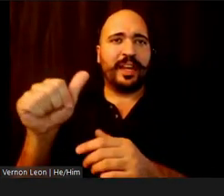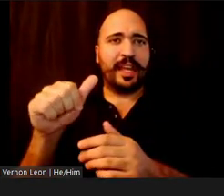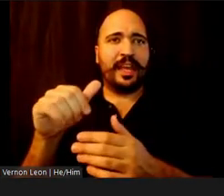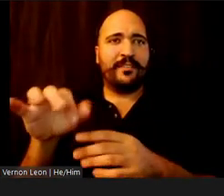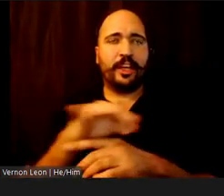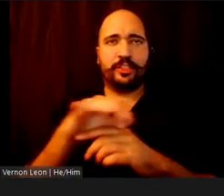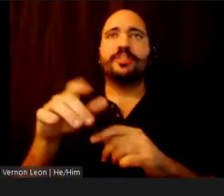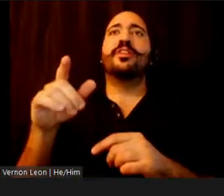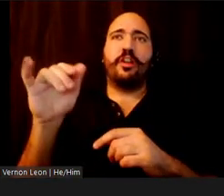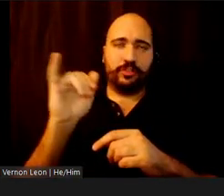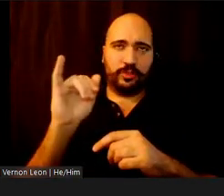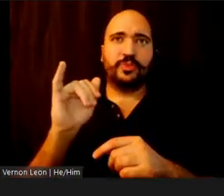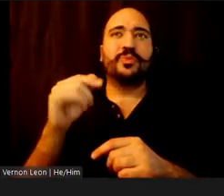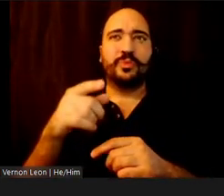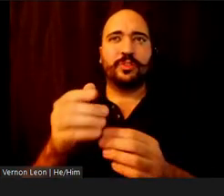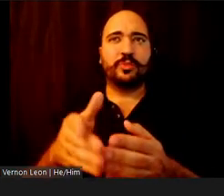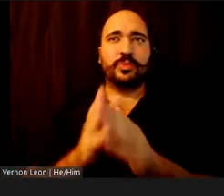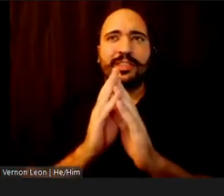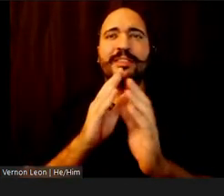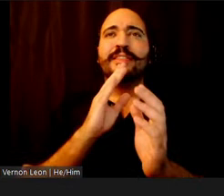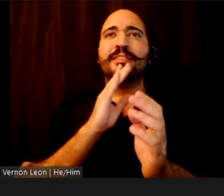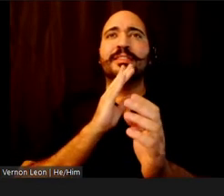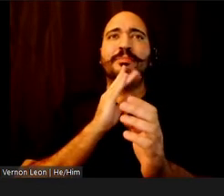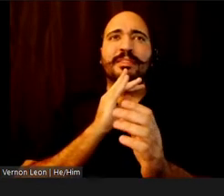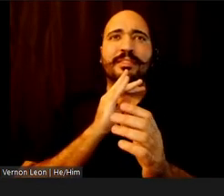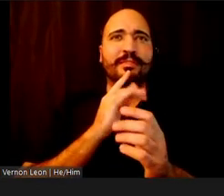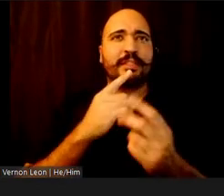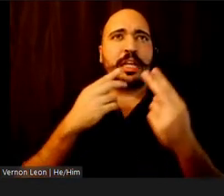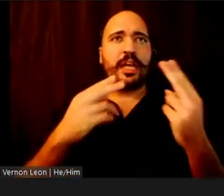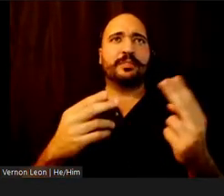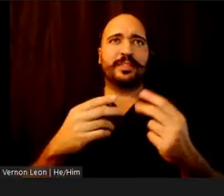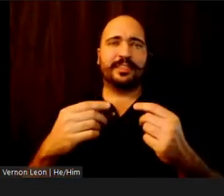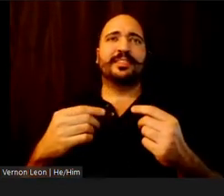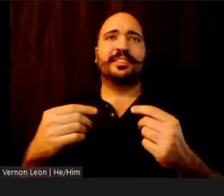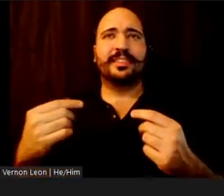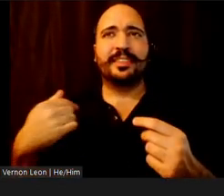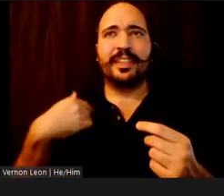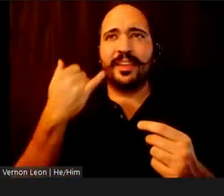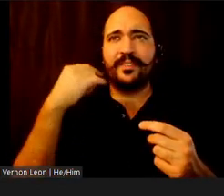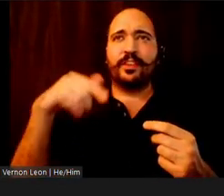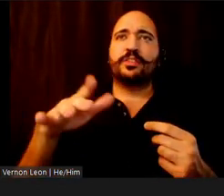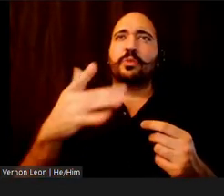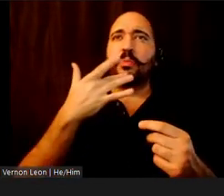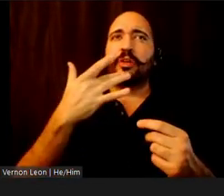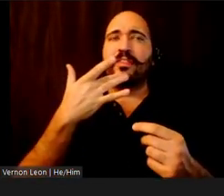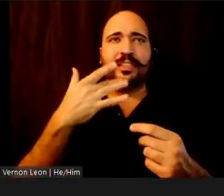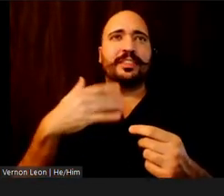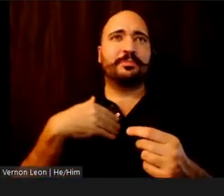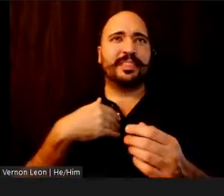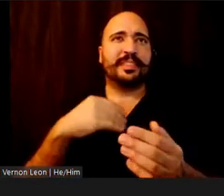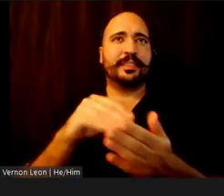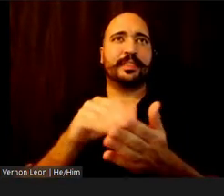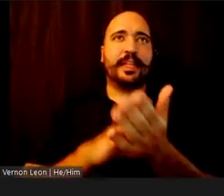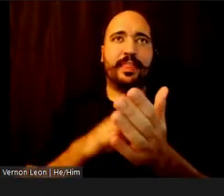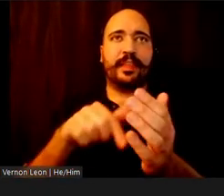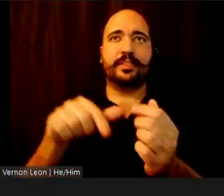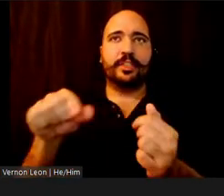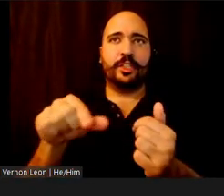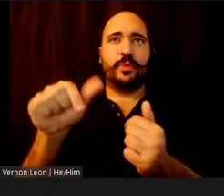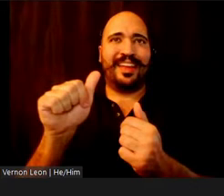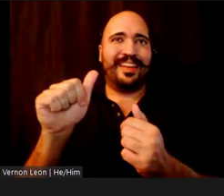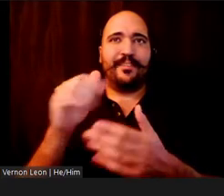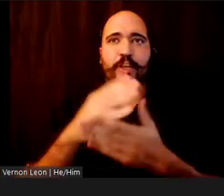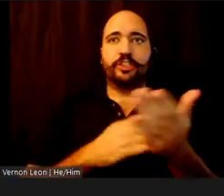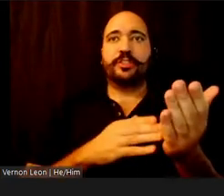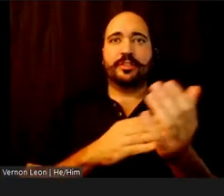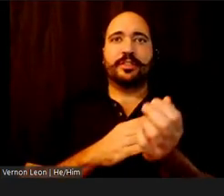You may also request to speak anonymously. If this is your preference, please indicate this in the Q&A function. When you're